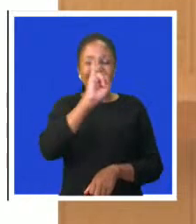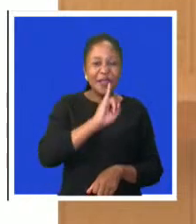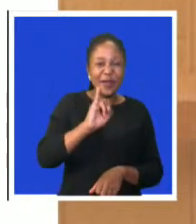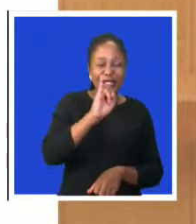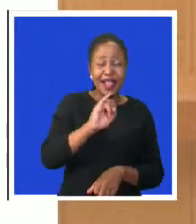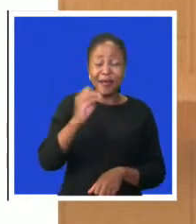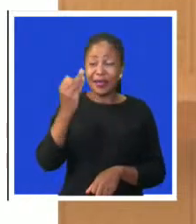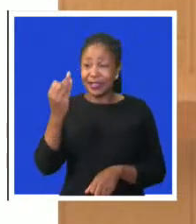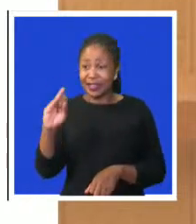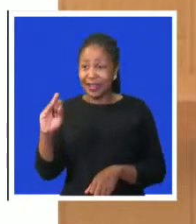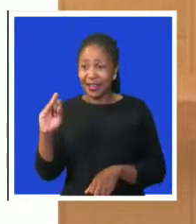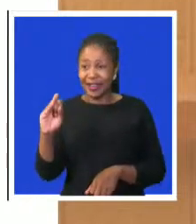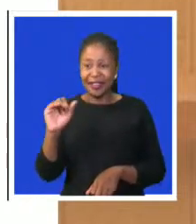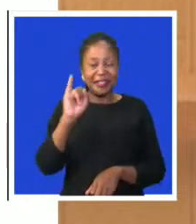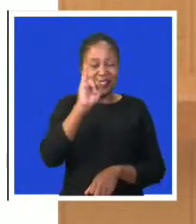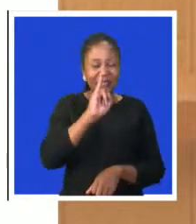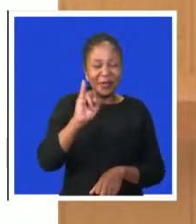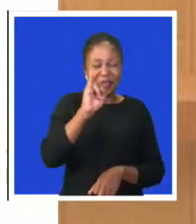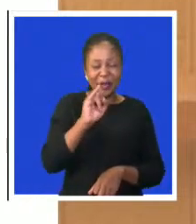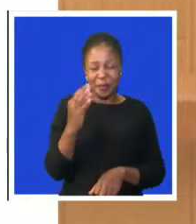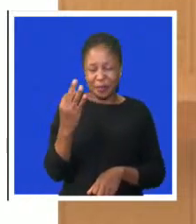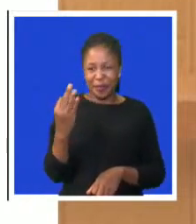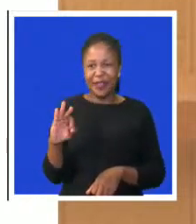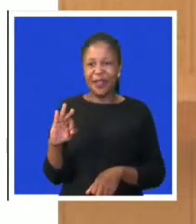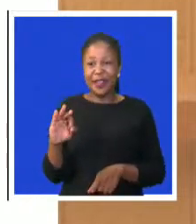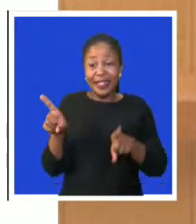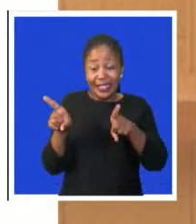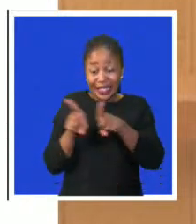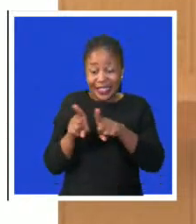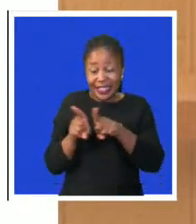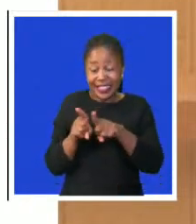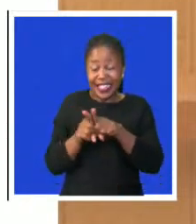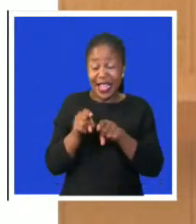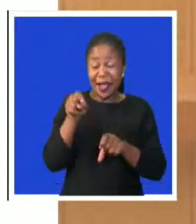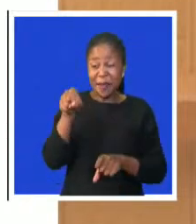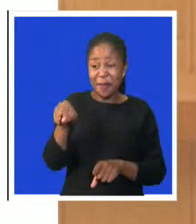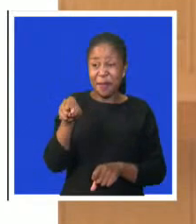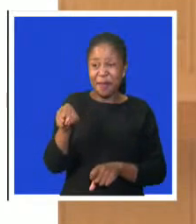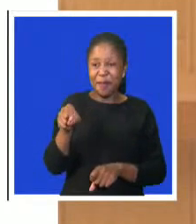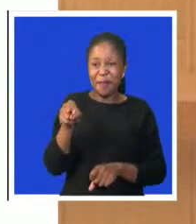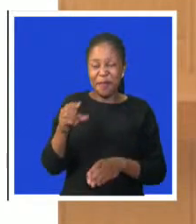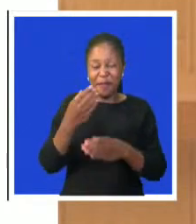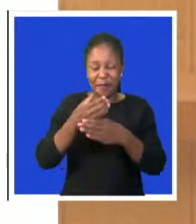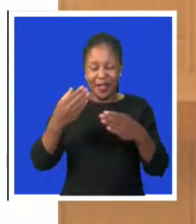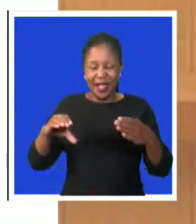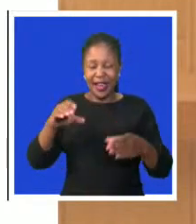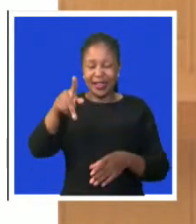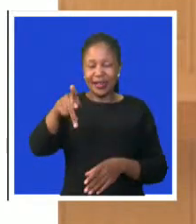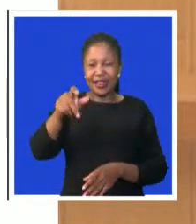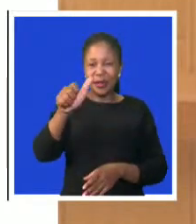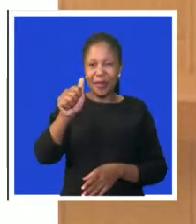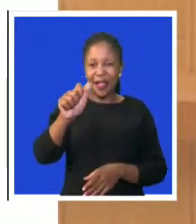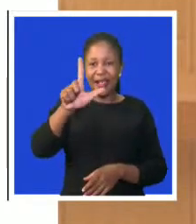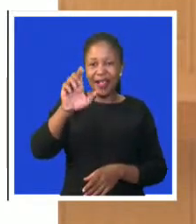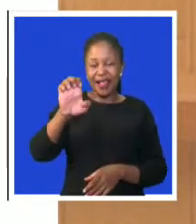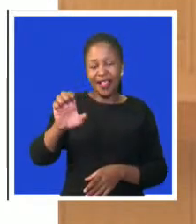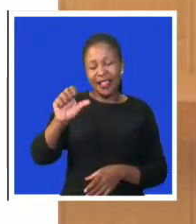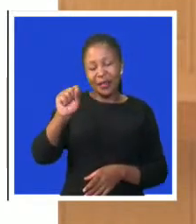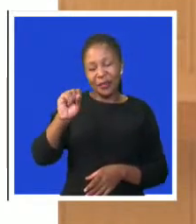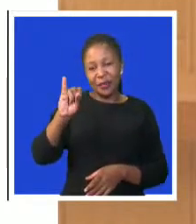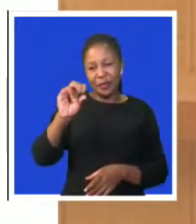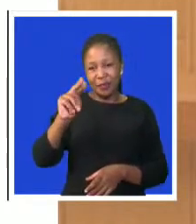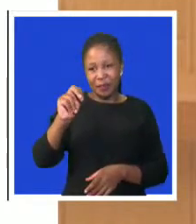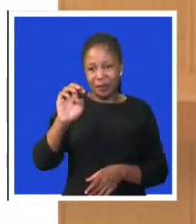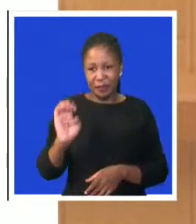It is the same here, dear Lena, as the client kings of Palestine. Then, dear Lena, let us go on to look